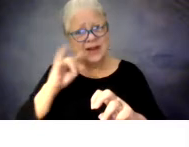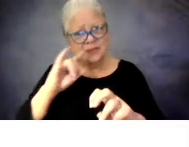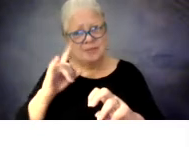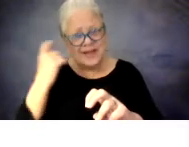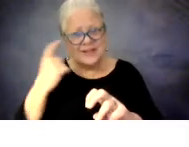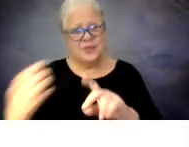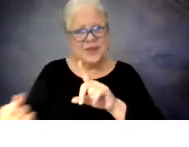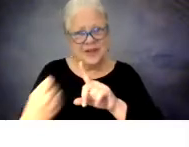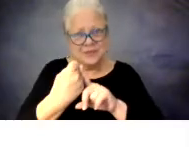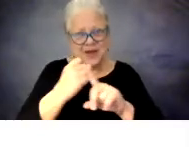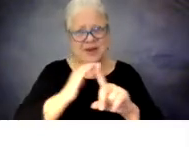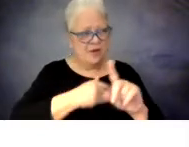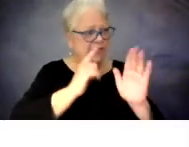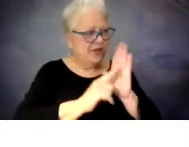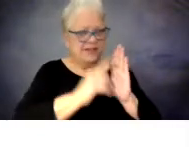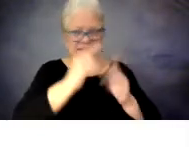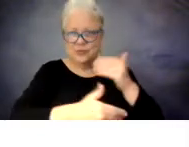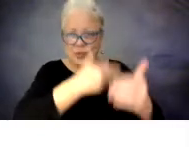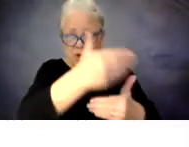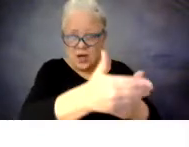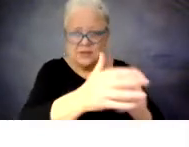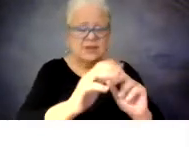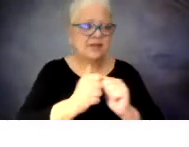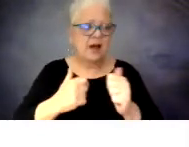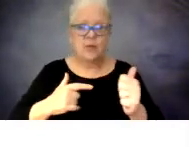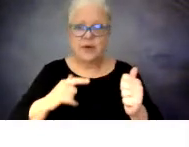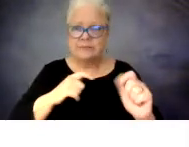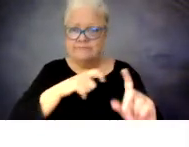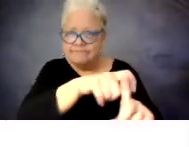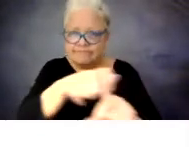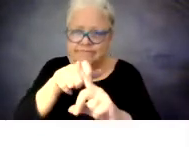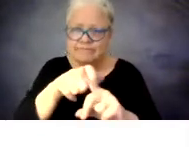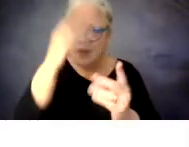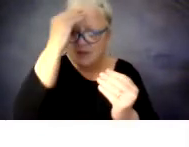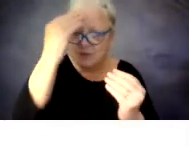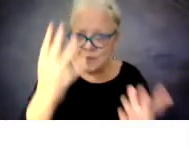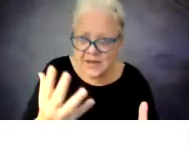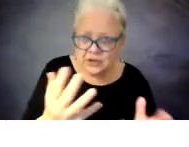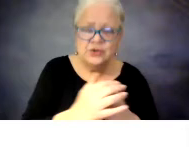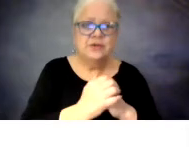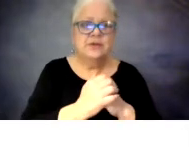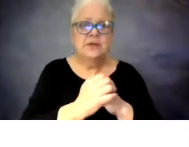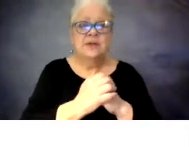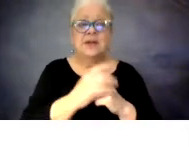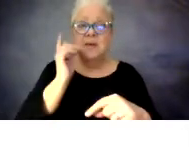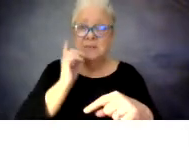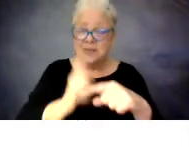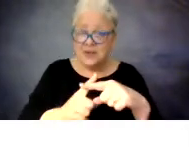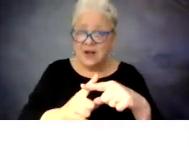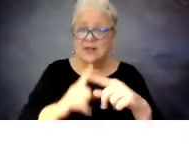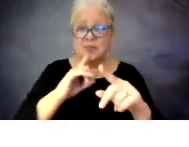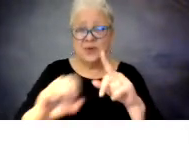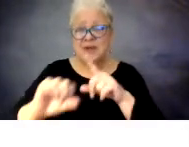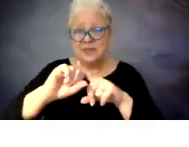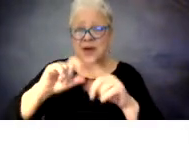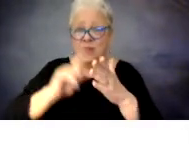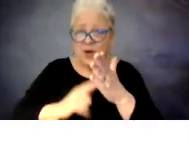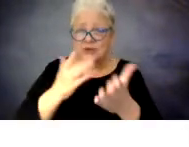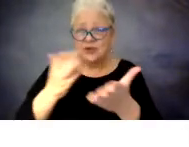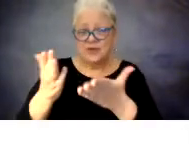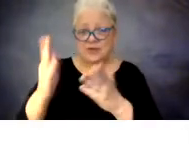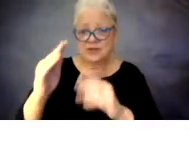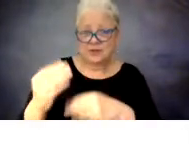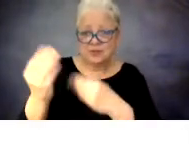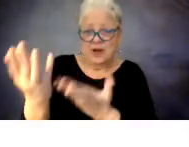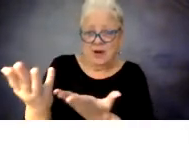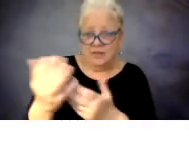we gather information and provide, and it's going to have a big impact on the service provisions that we offer. Our program philosophy